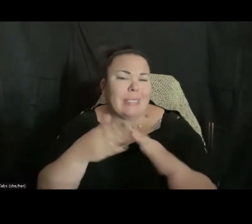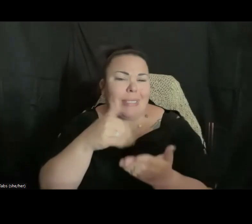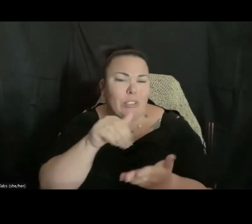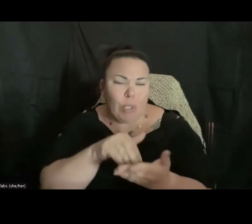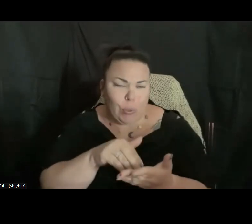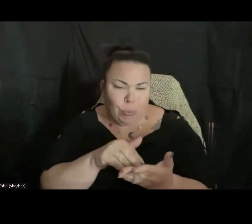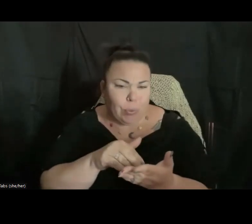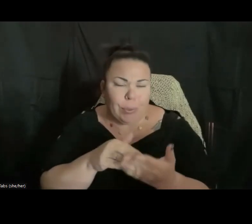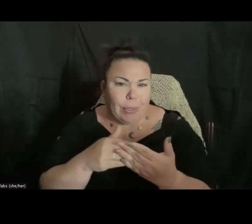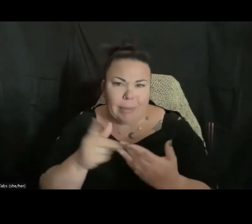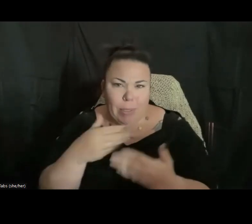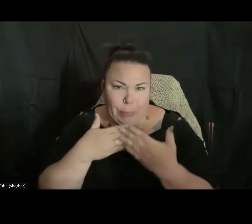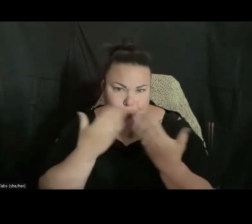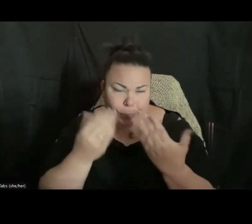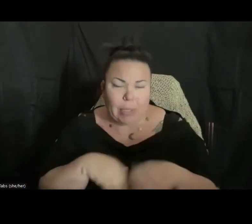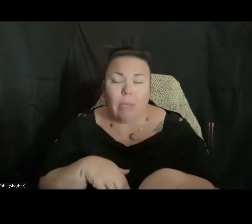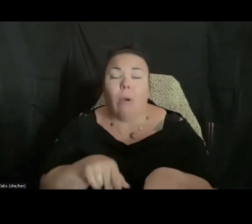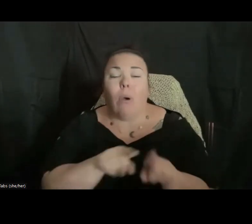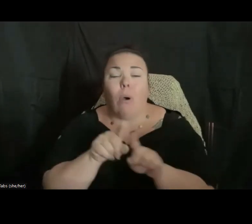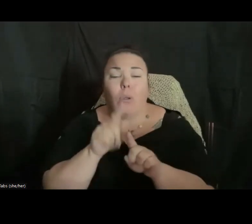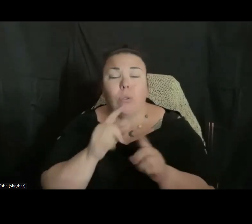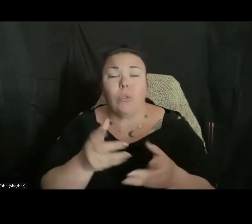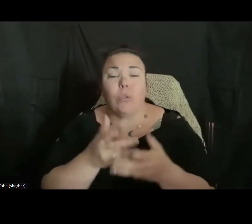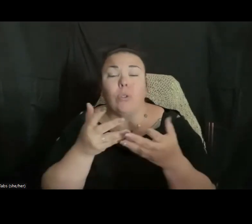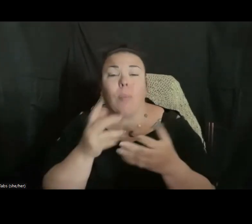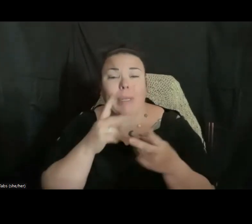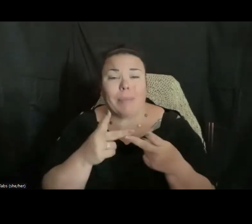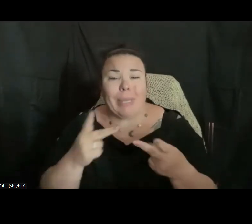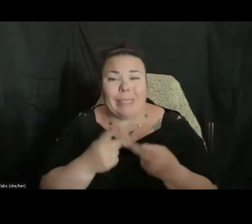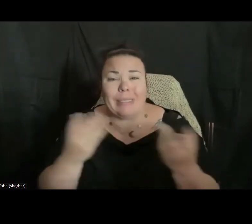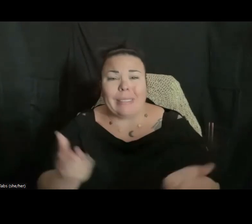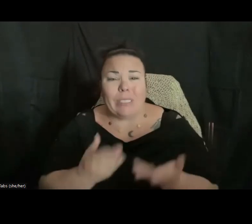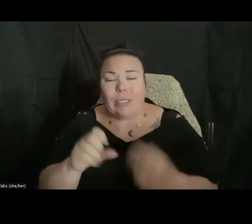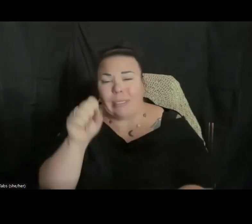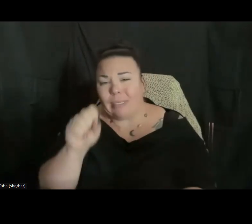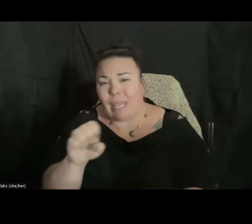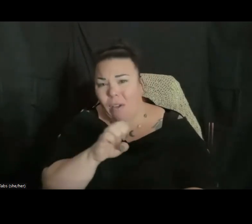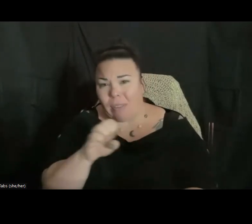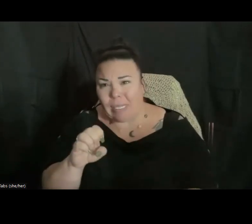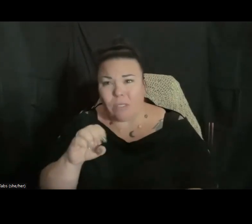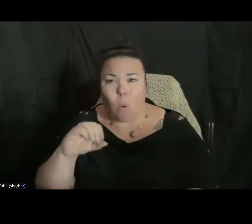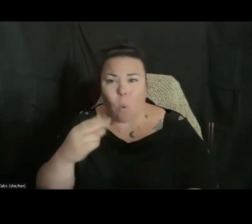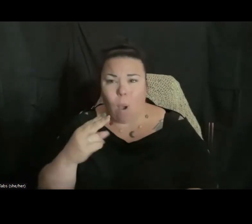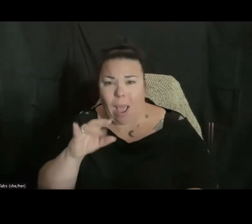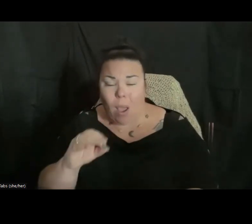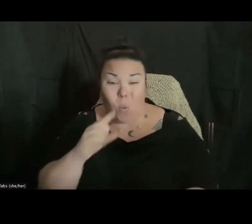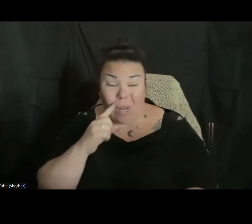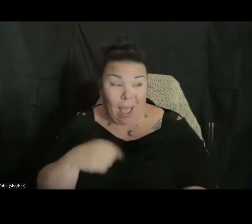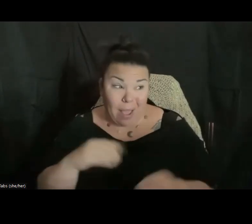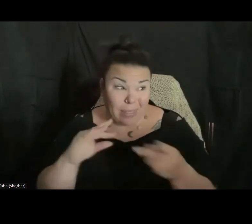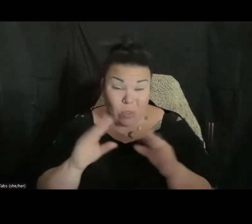There's also so many places here in Southeast Ohio where when I say there is no Wi-Fi or phone